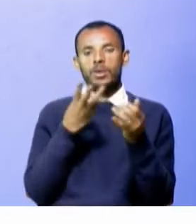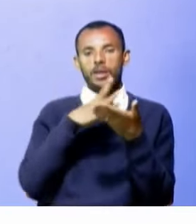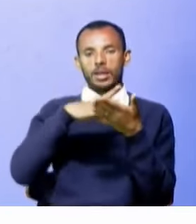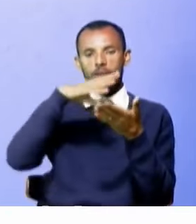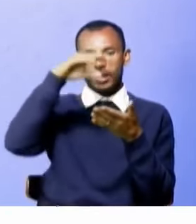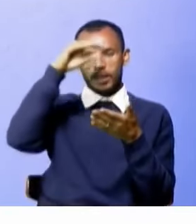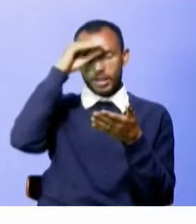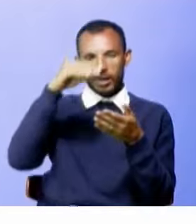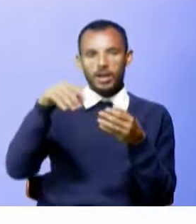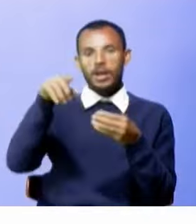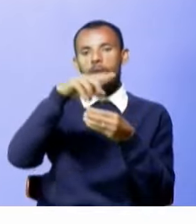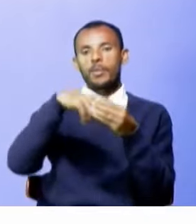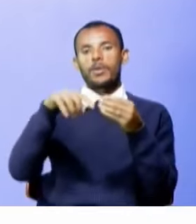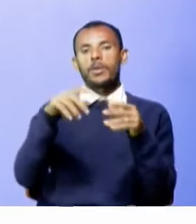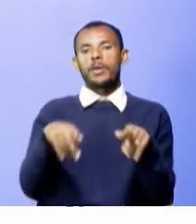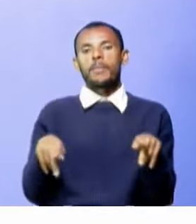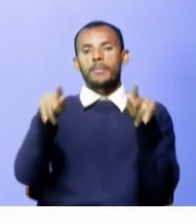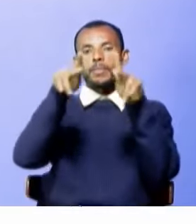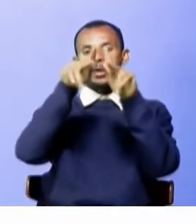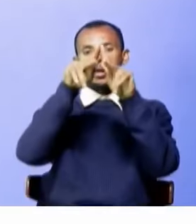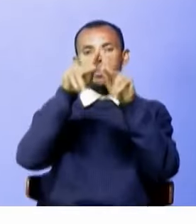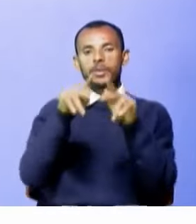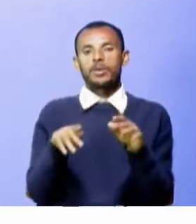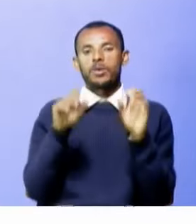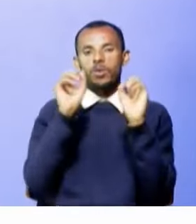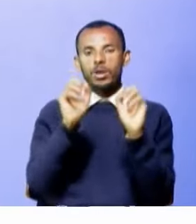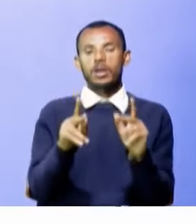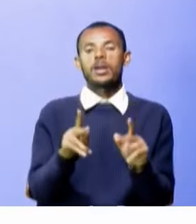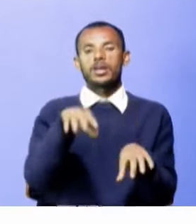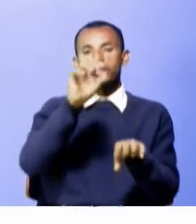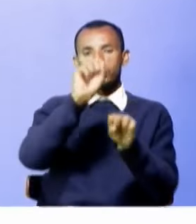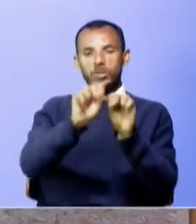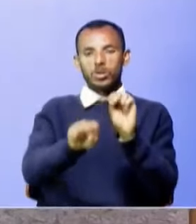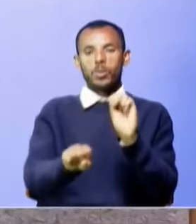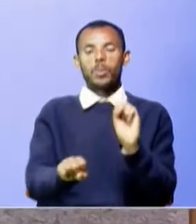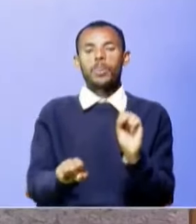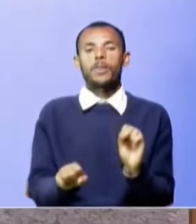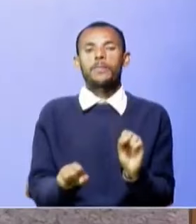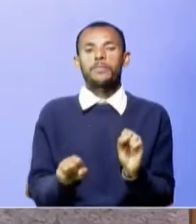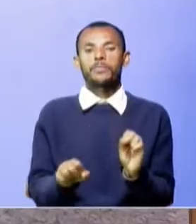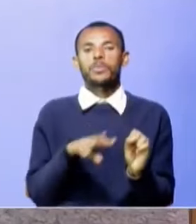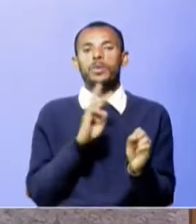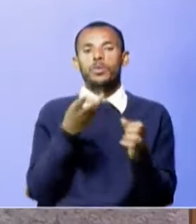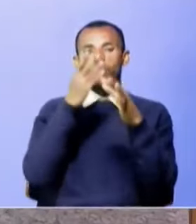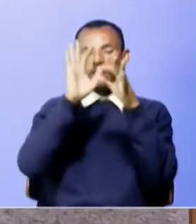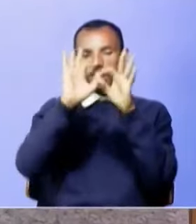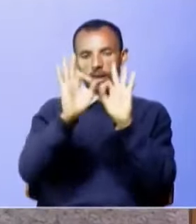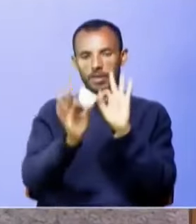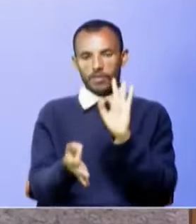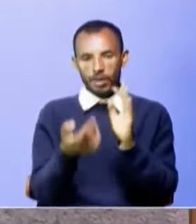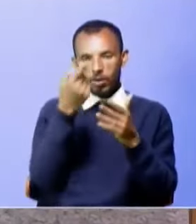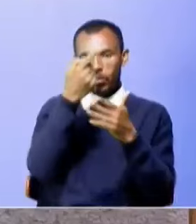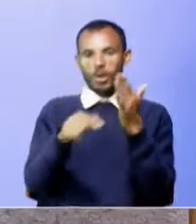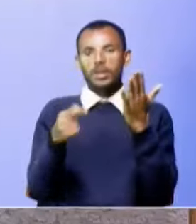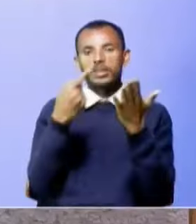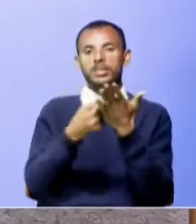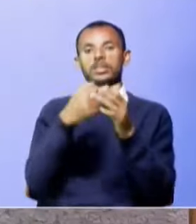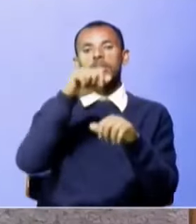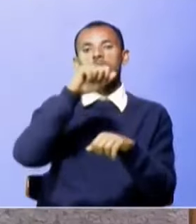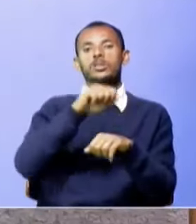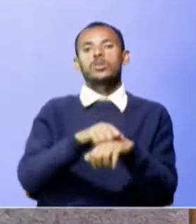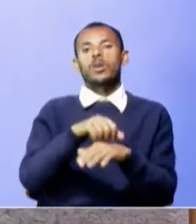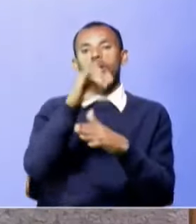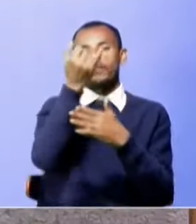we've seen pyramids. Okay, so we defined what these solid